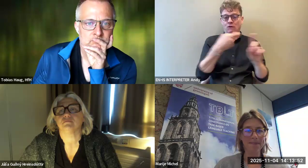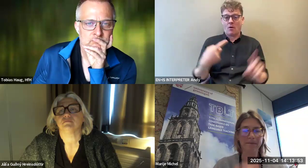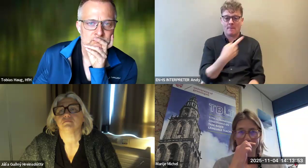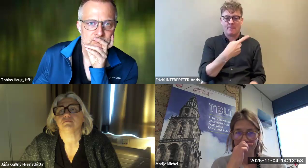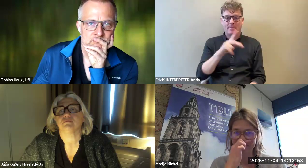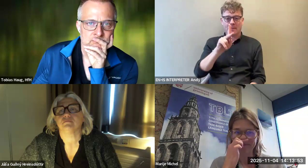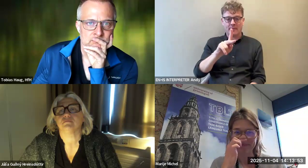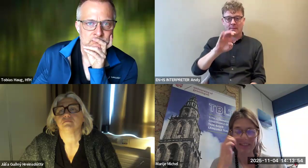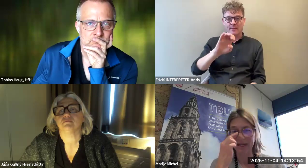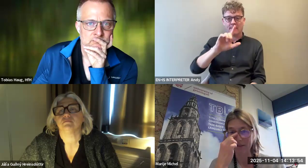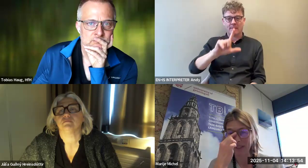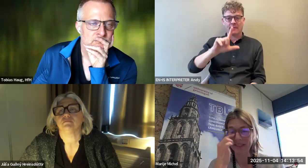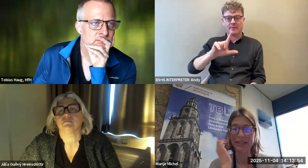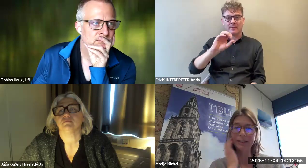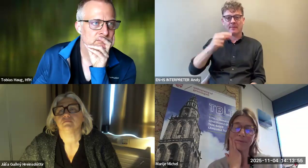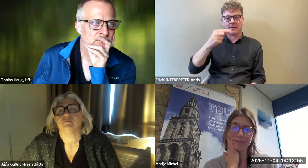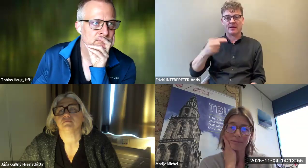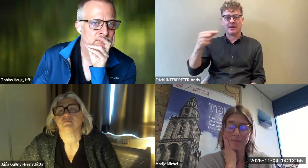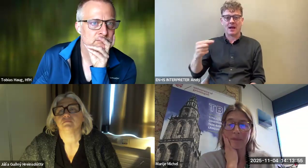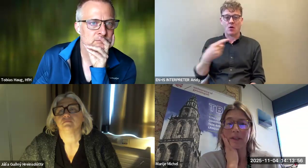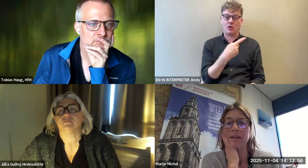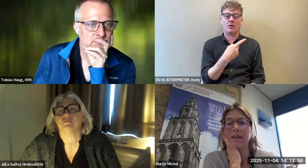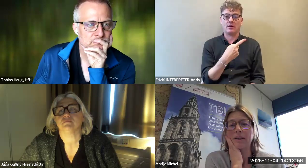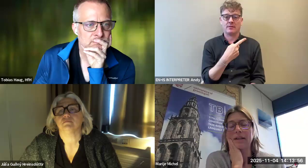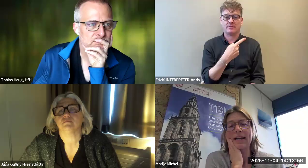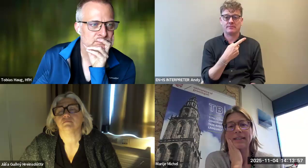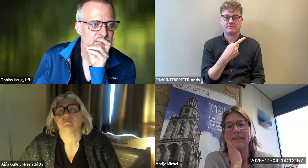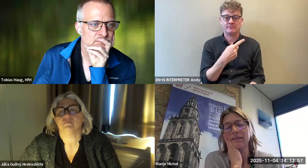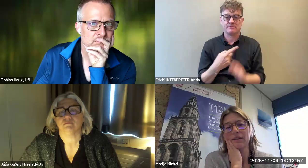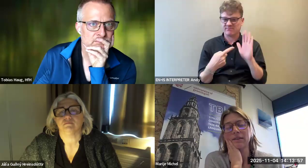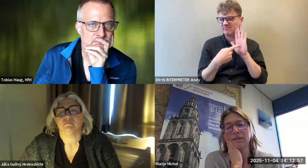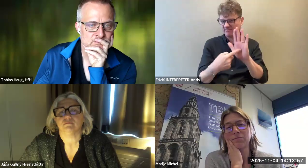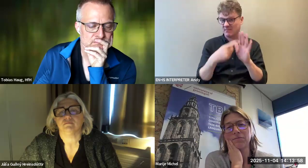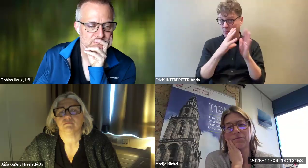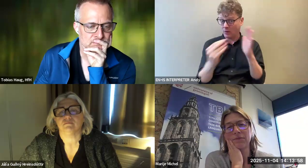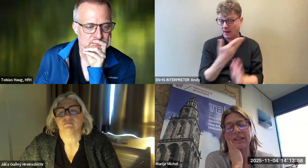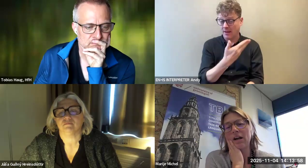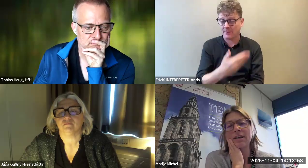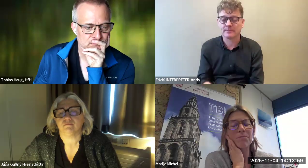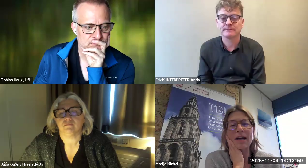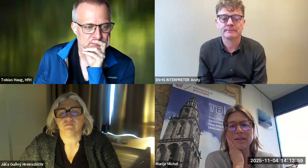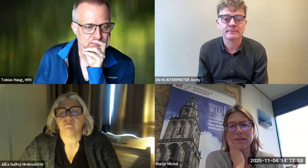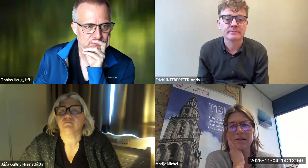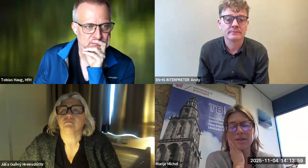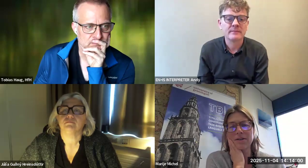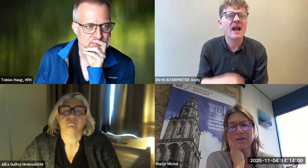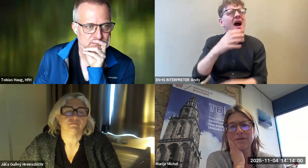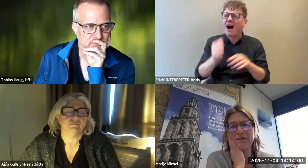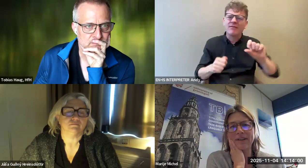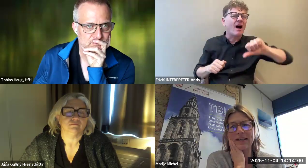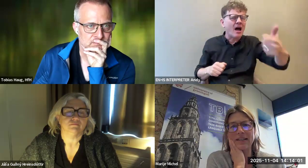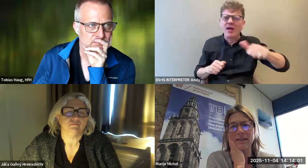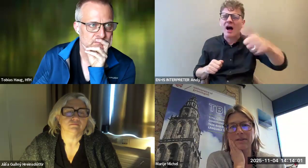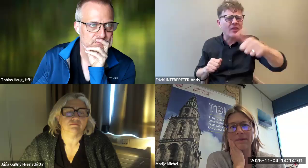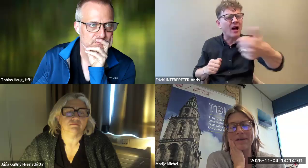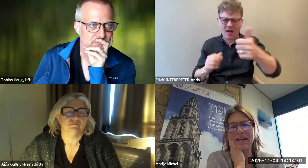by Kellogg, and you see it here. And there are other models also